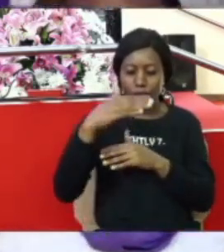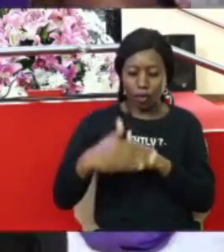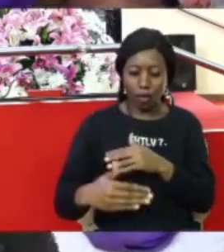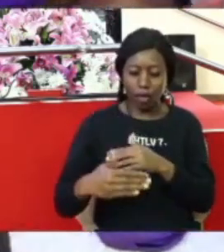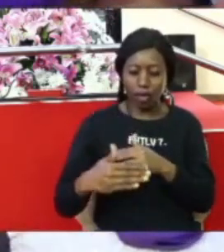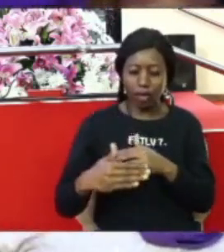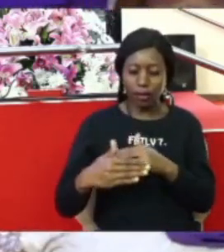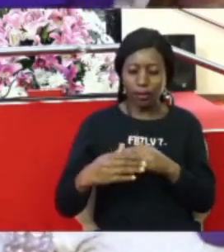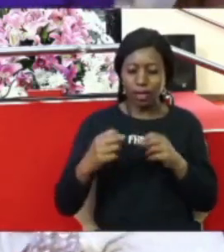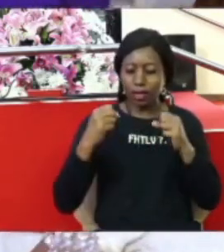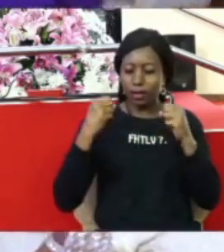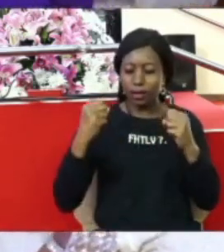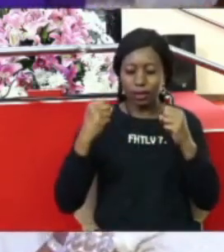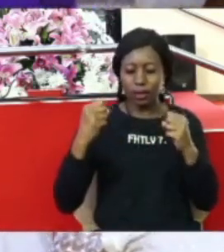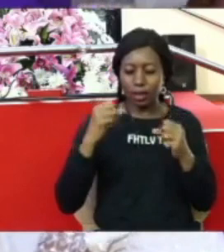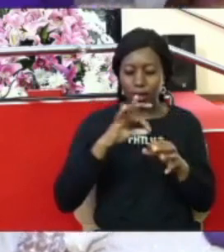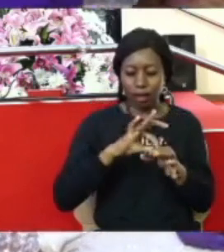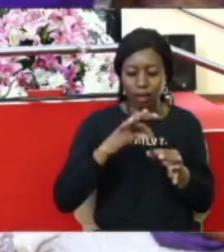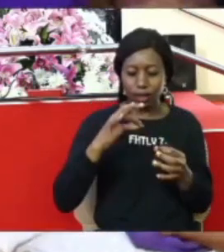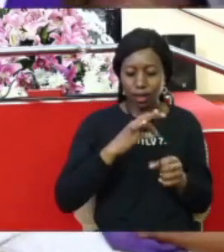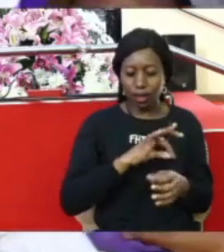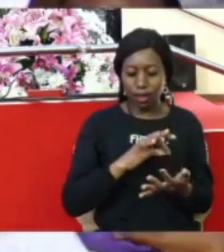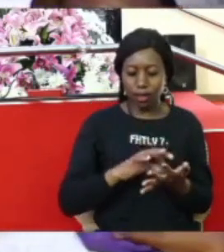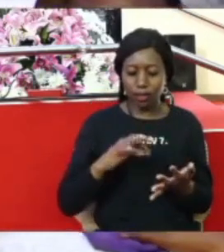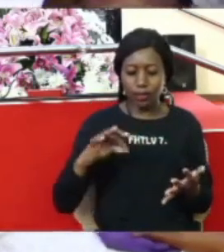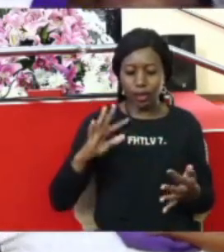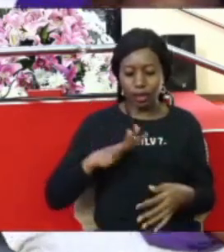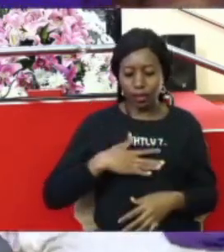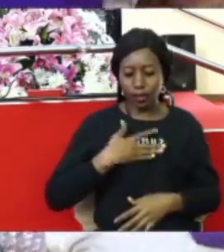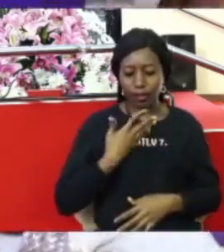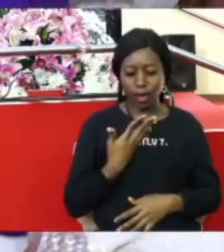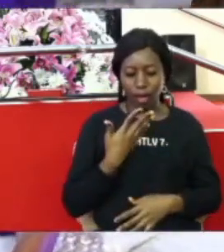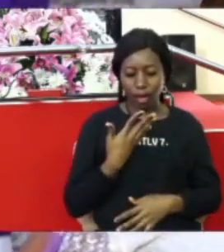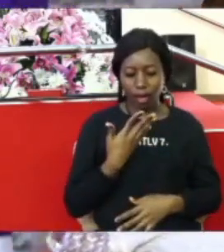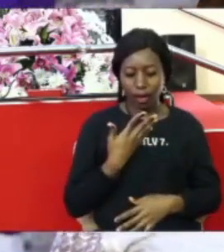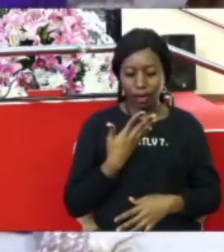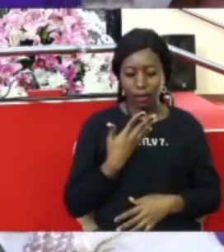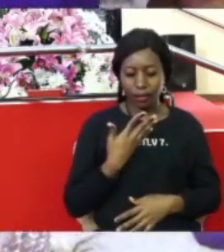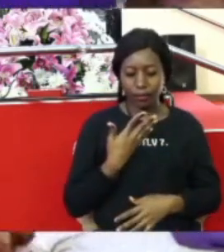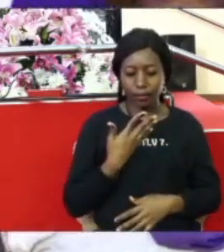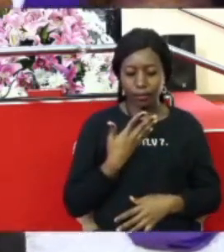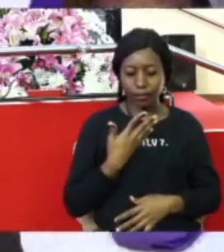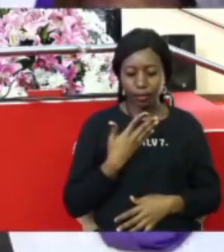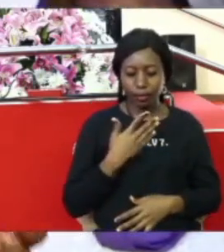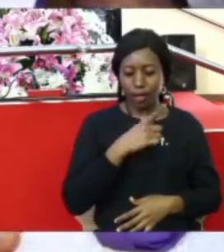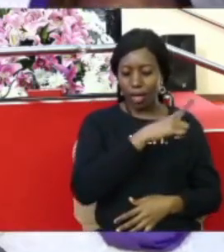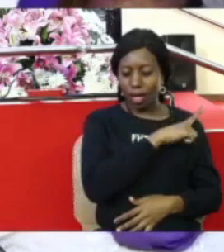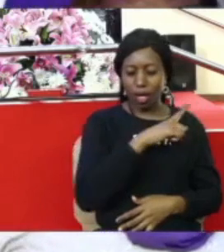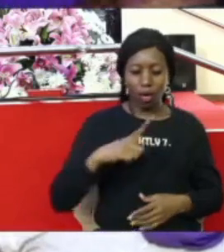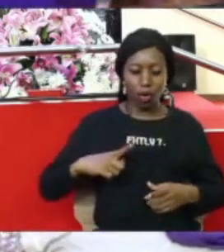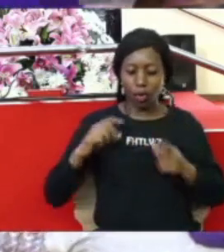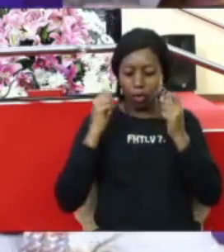Strengthens my spirit. To put a stake in the ground. Lord, open my